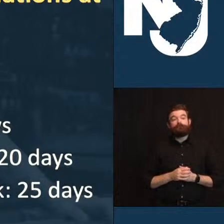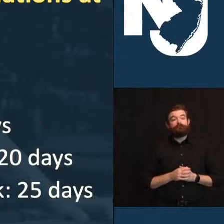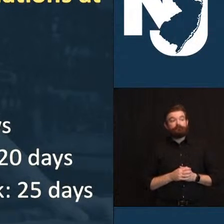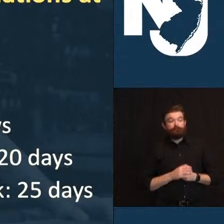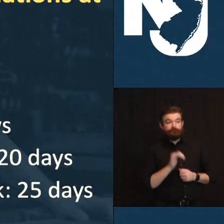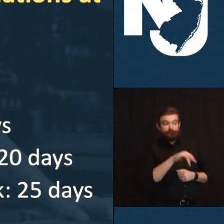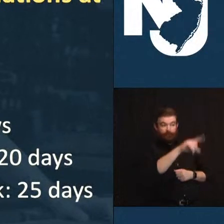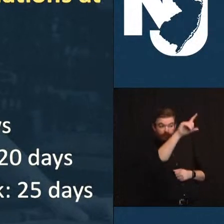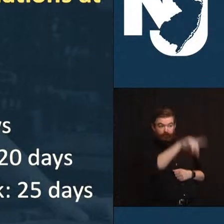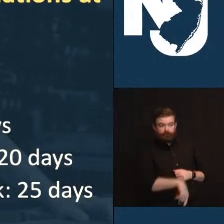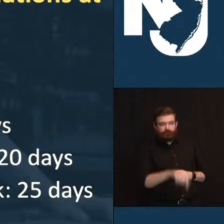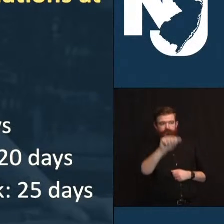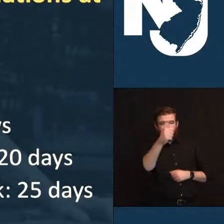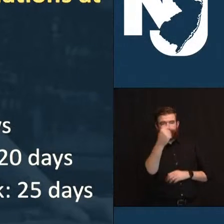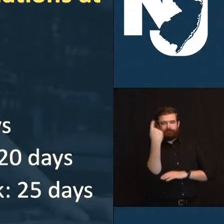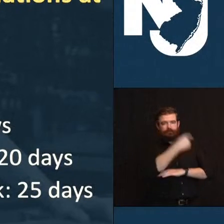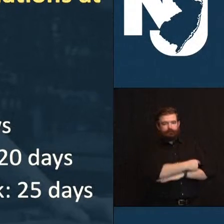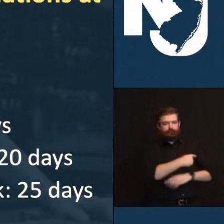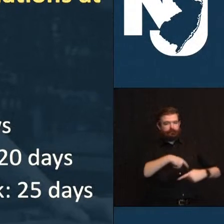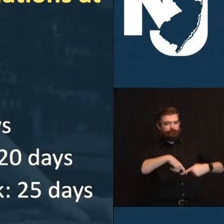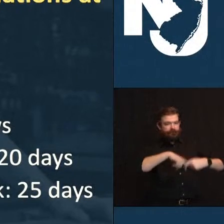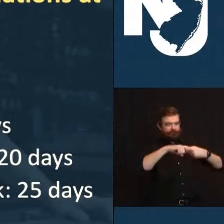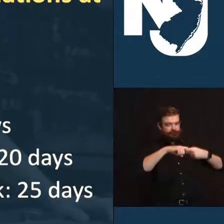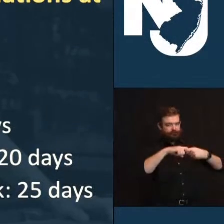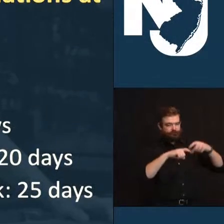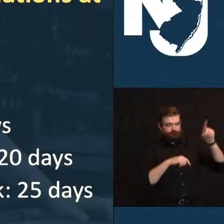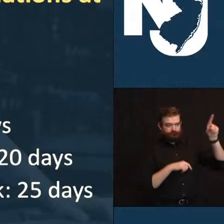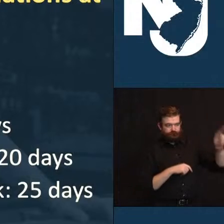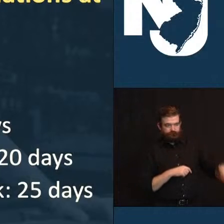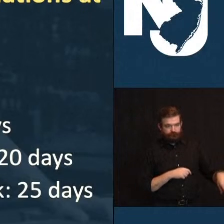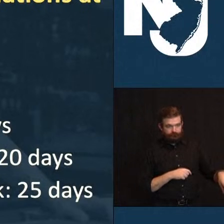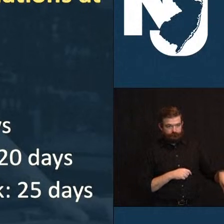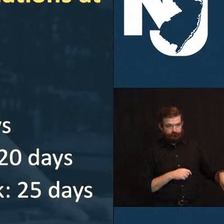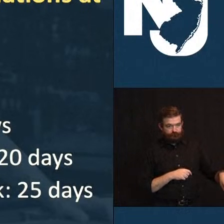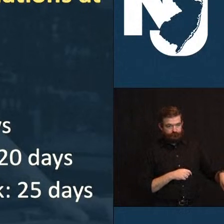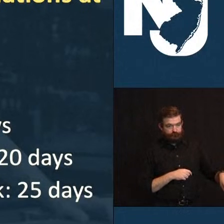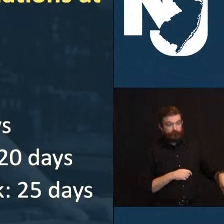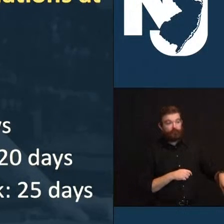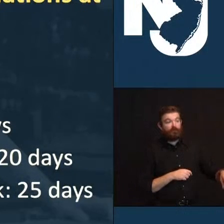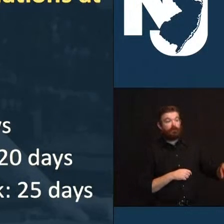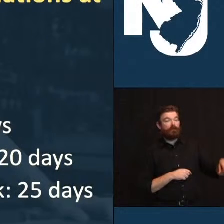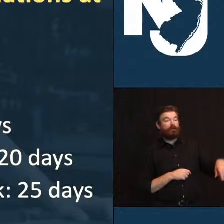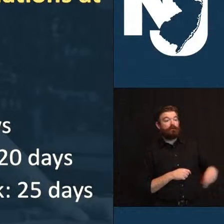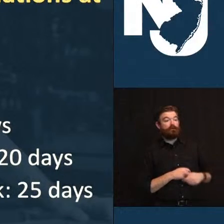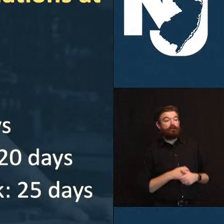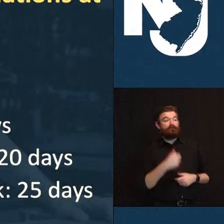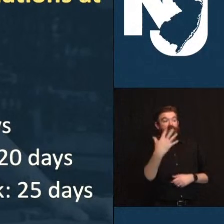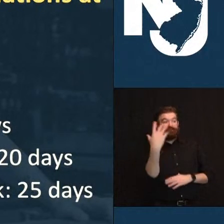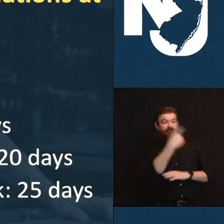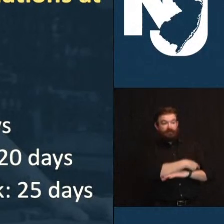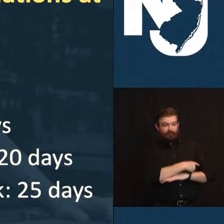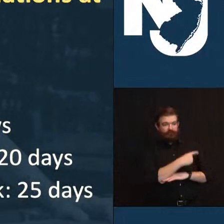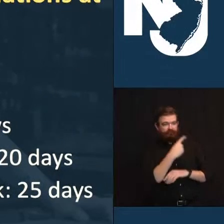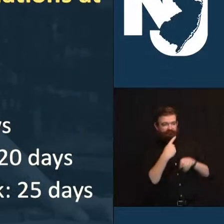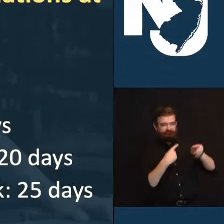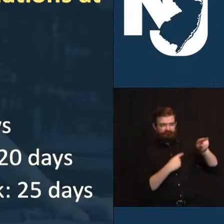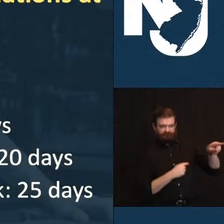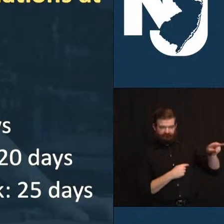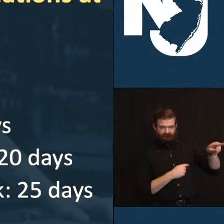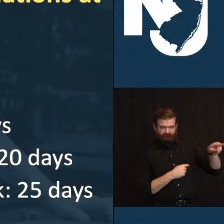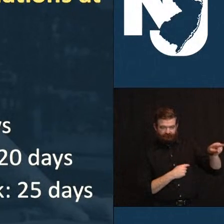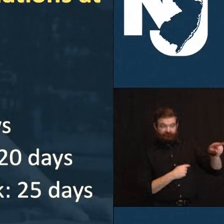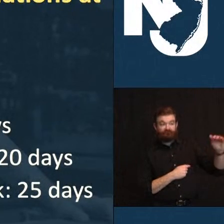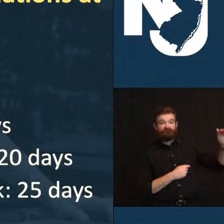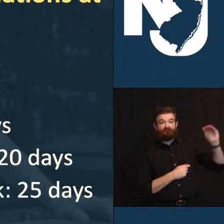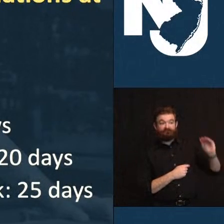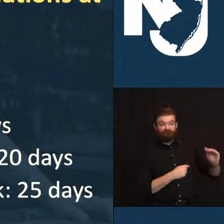and 30 Strikes Lanes in Stratford, 15-day suspension against Eddie's Bar and Liquors in Bayonne, 20 days against